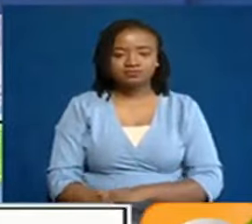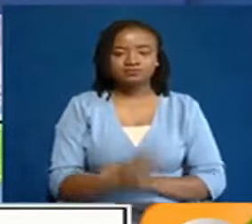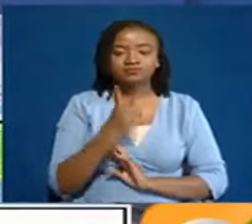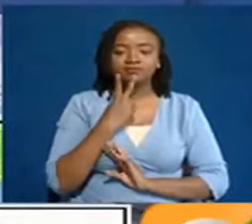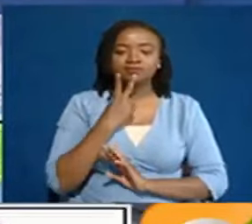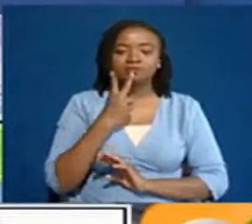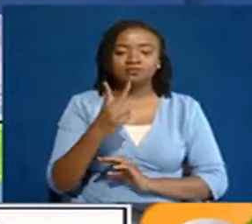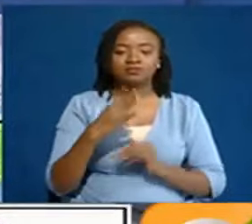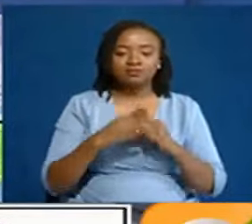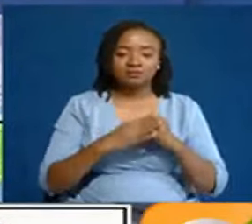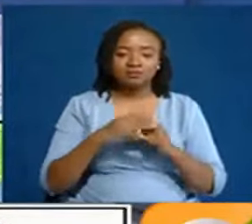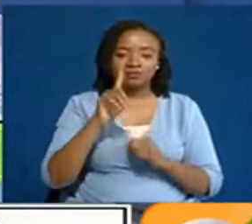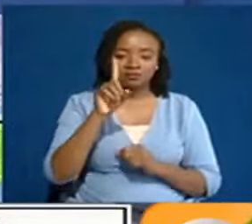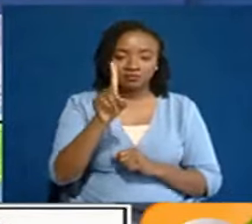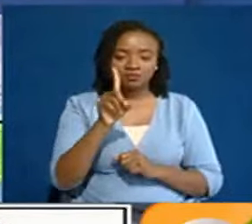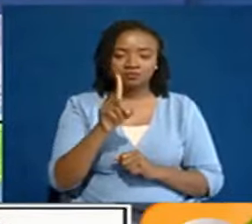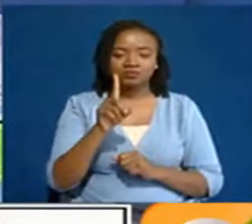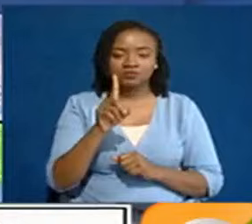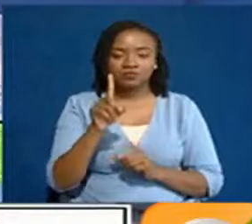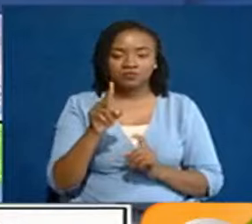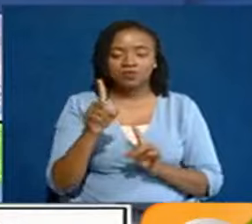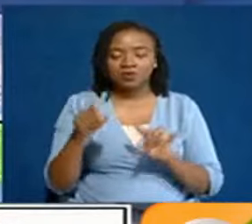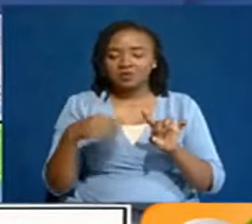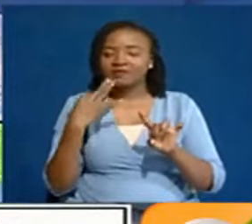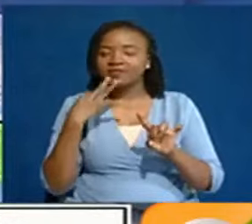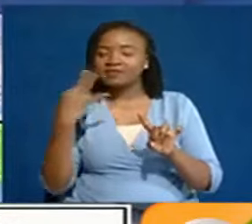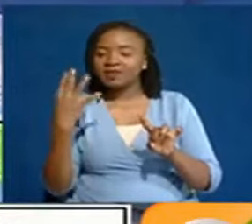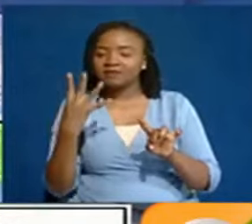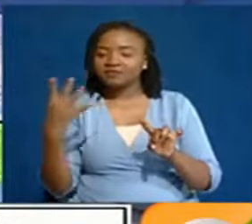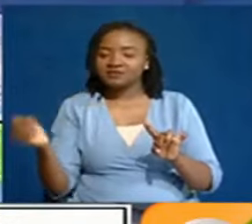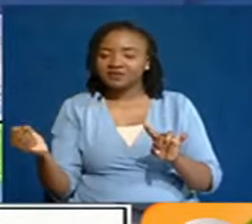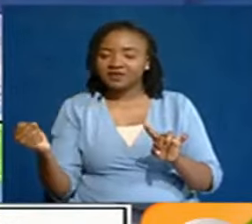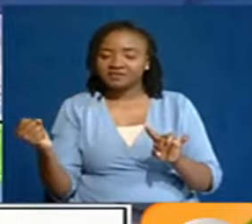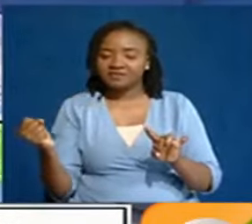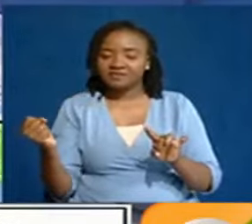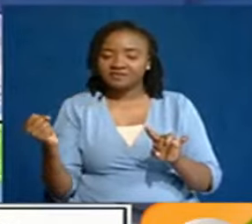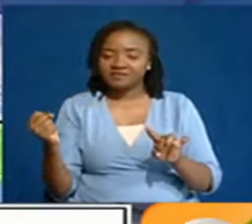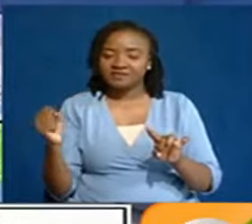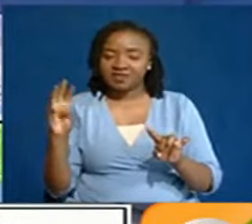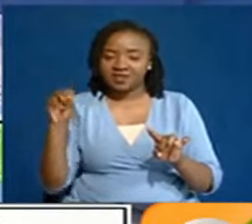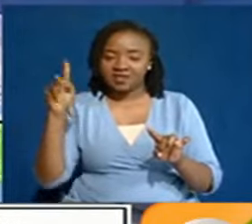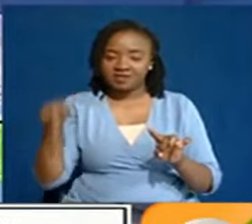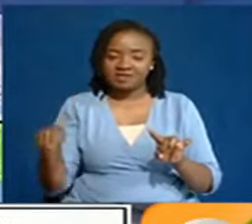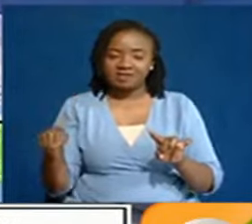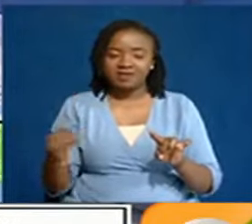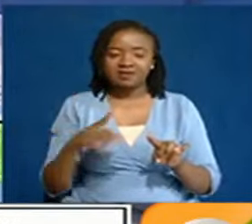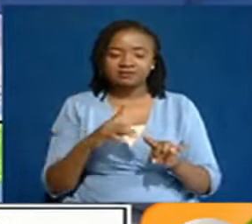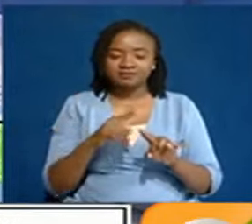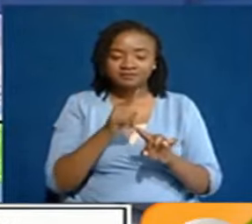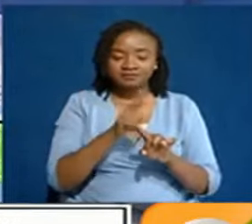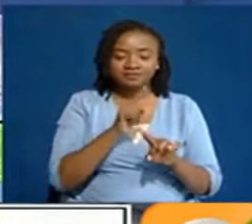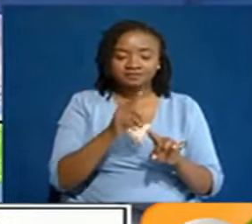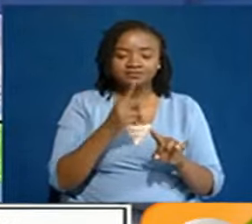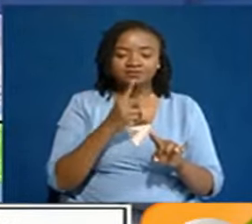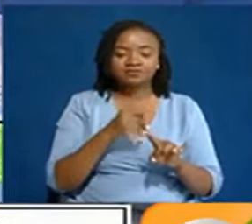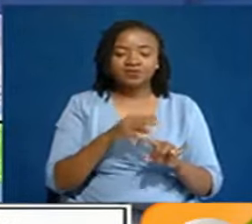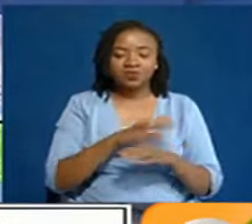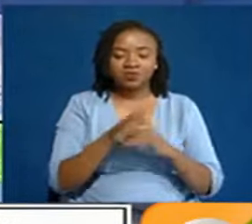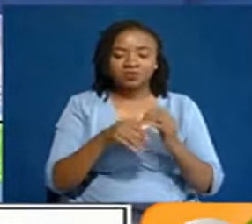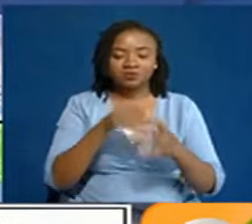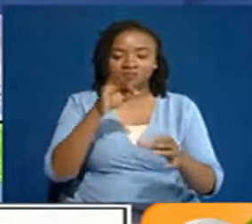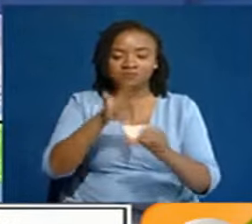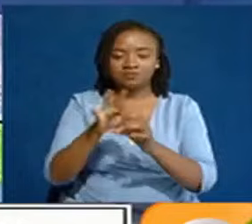291 of the 345 members of the National Assembly appended their signatures in support of the impeachment